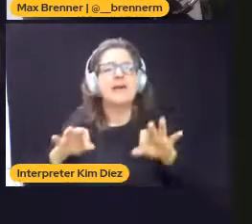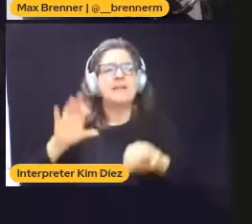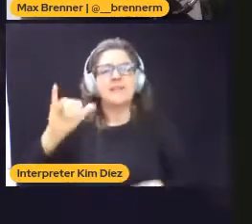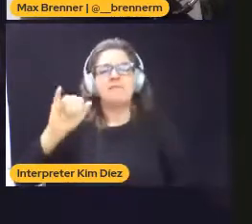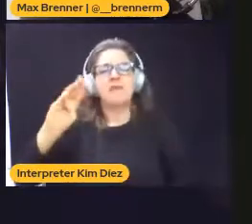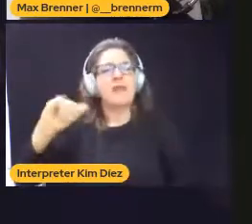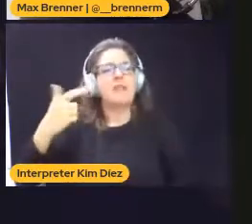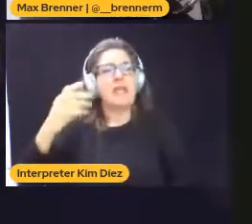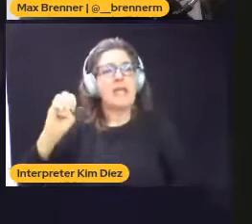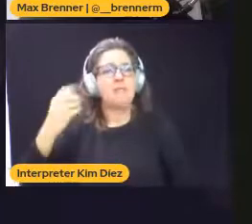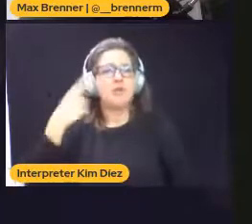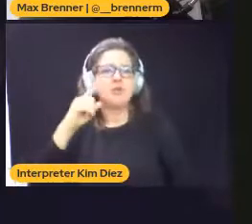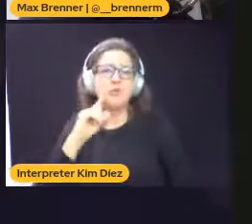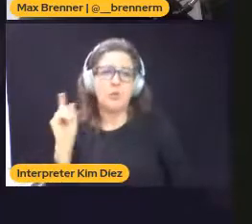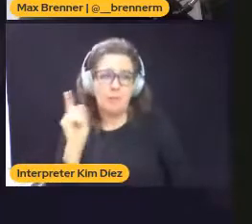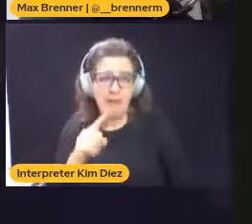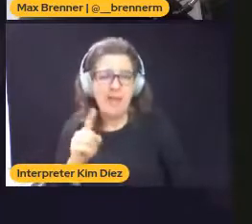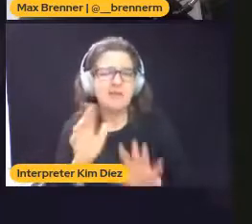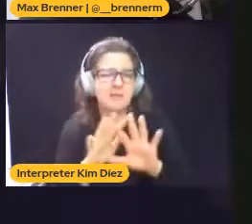that.